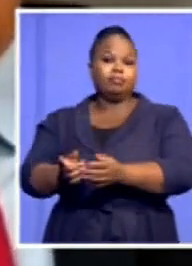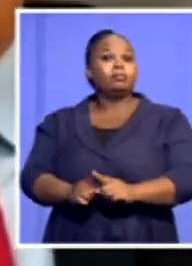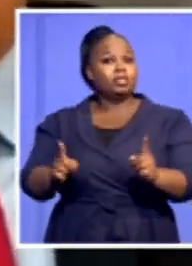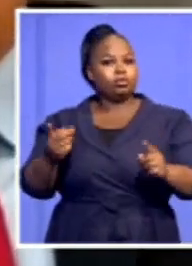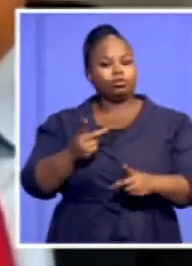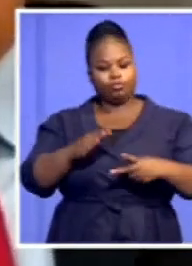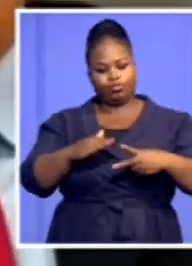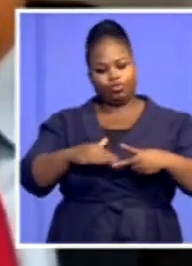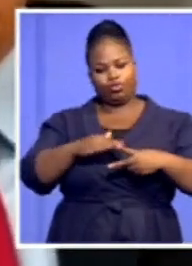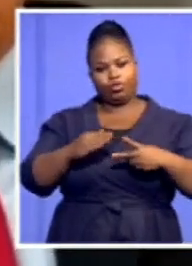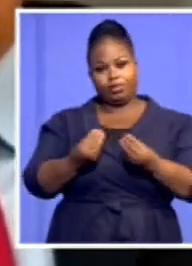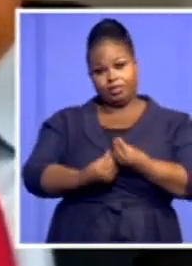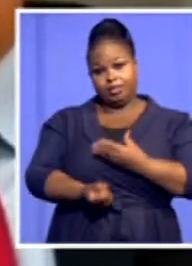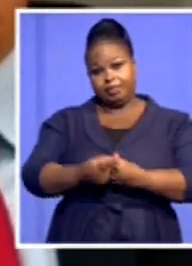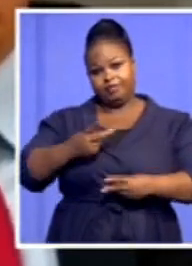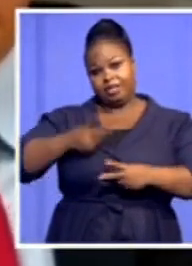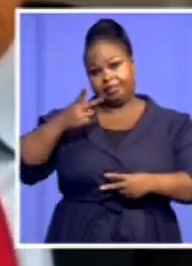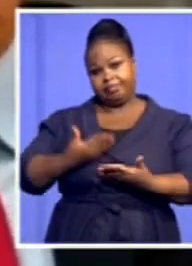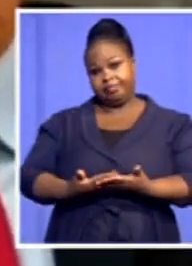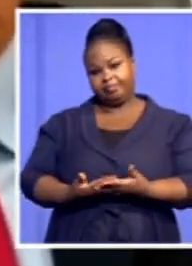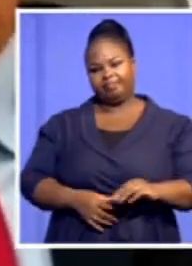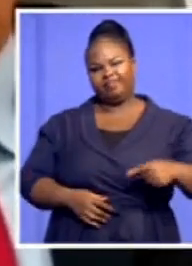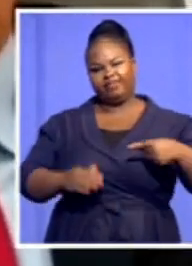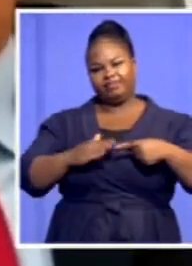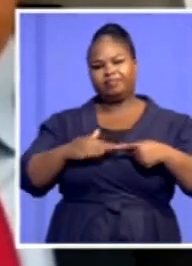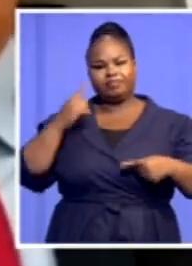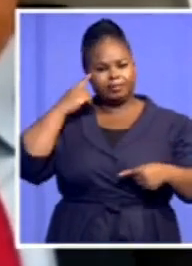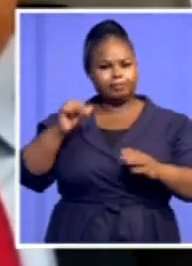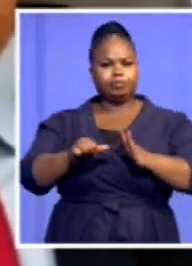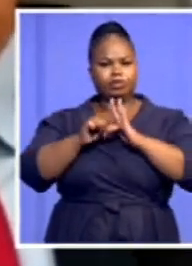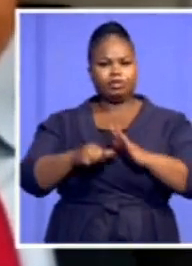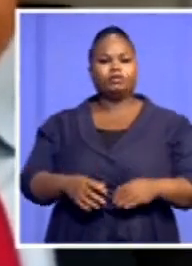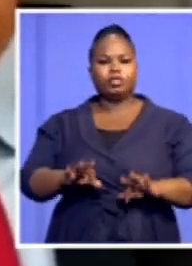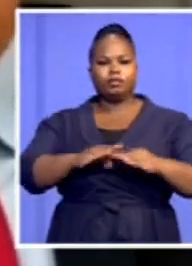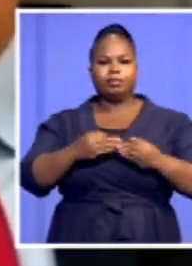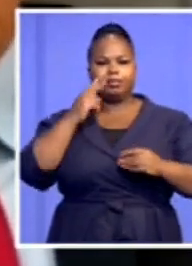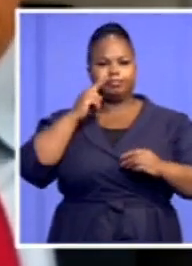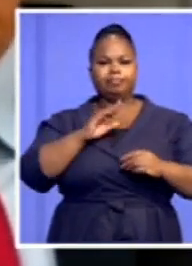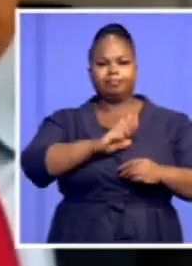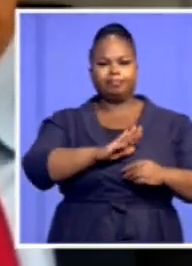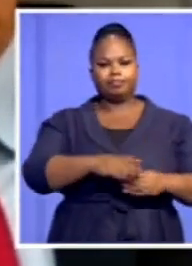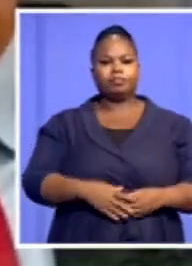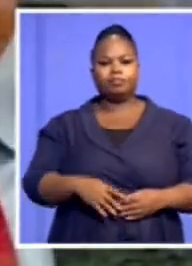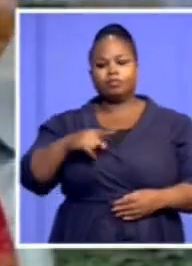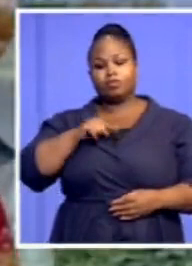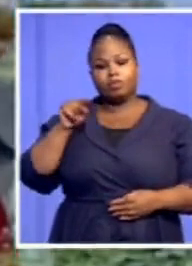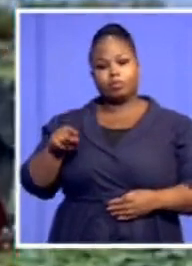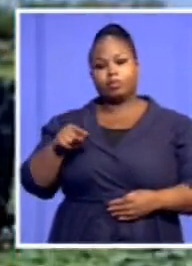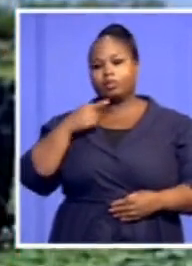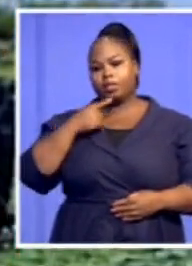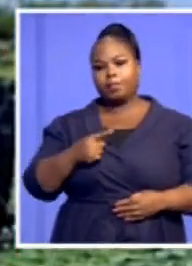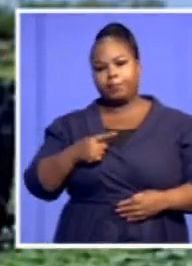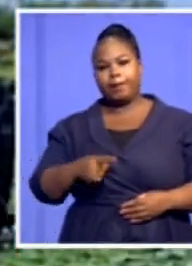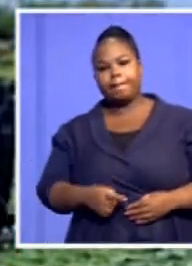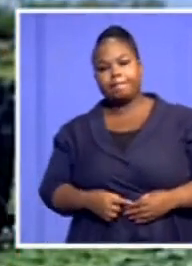The first thing, and I think probably the most important from the family's perspective, is to shine the light of truth on the